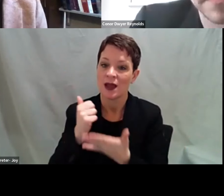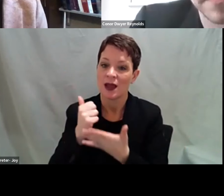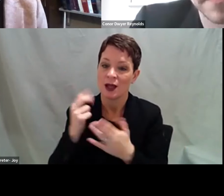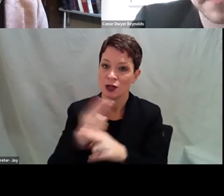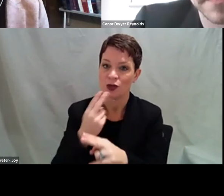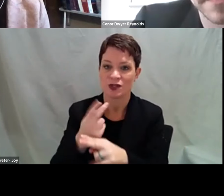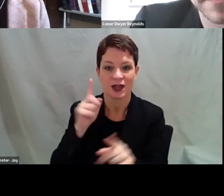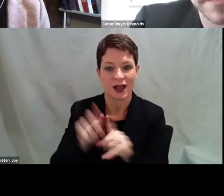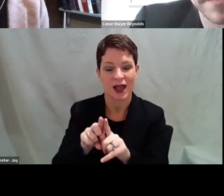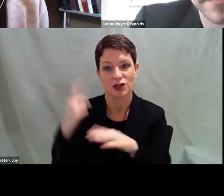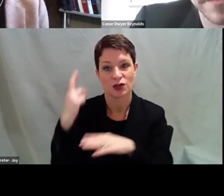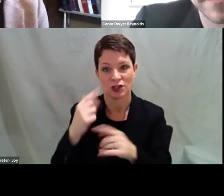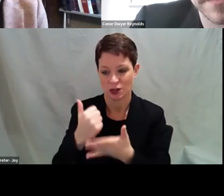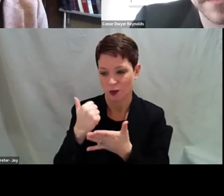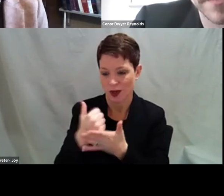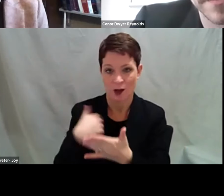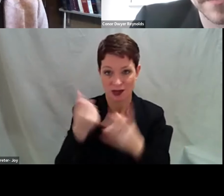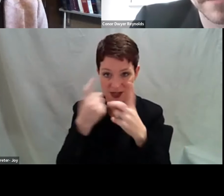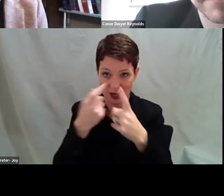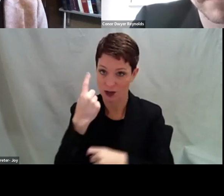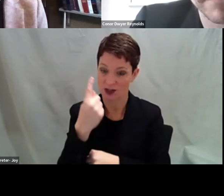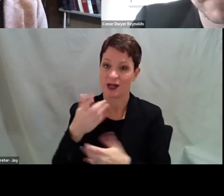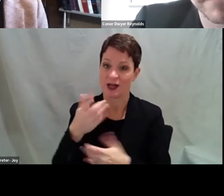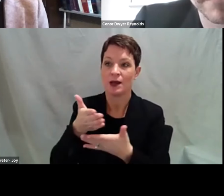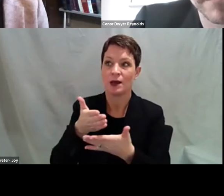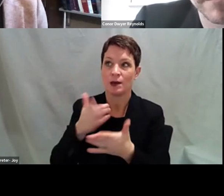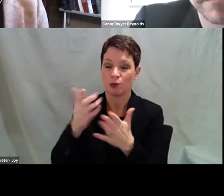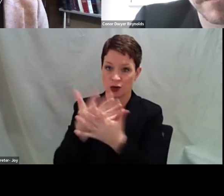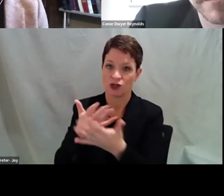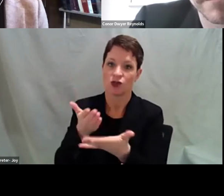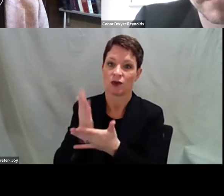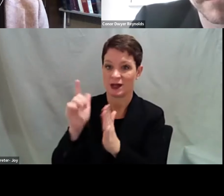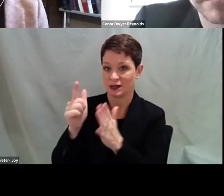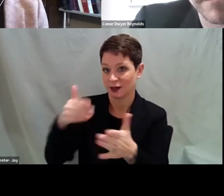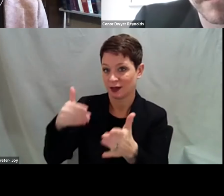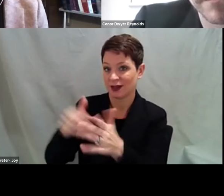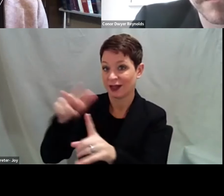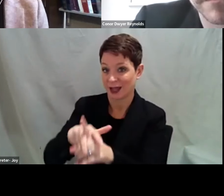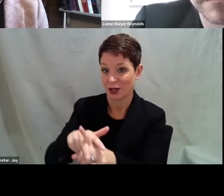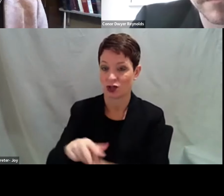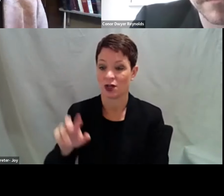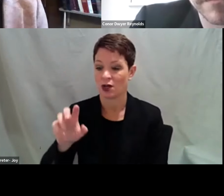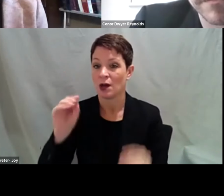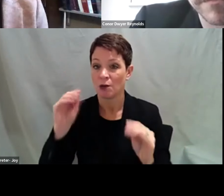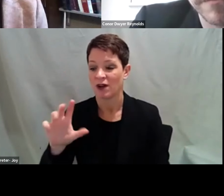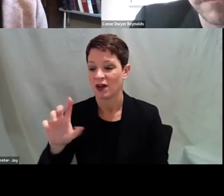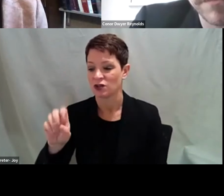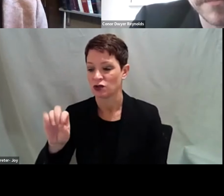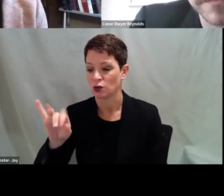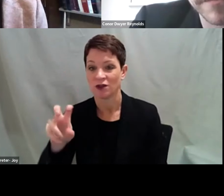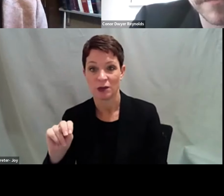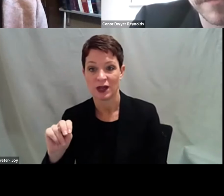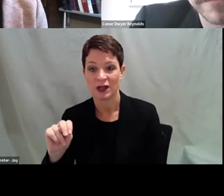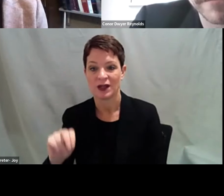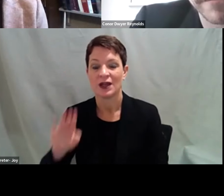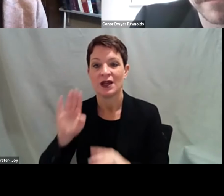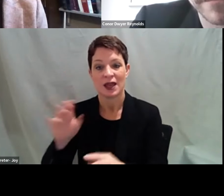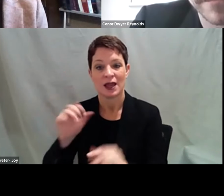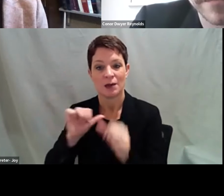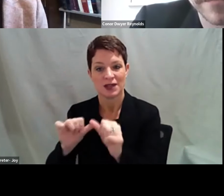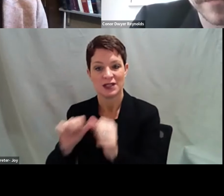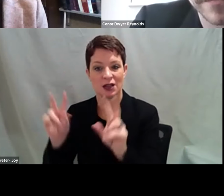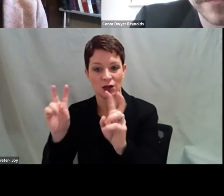it as a basis to understand prisoner rights litigation. So according to Professor Dorfman, special rights discourses maintain that,